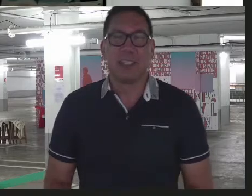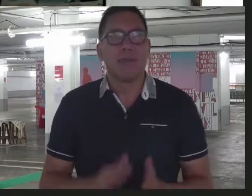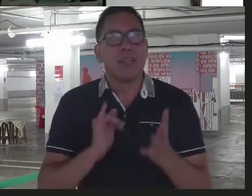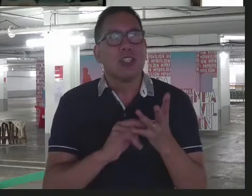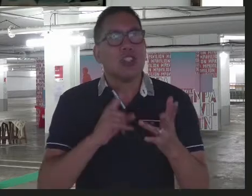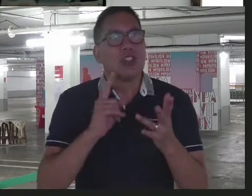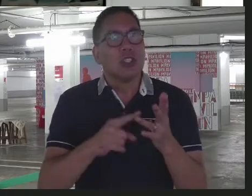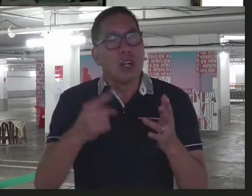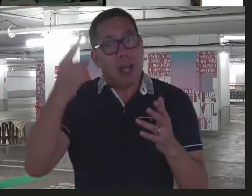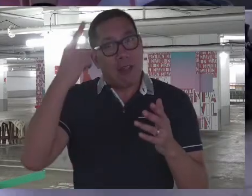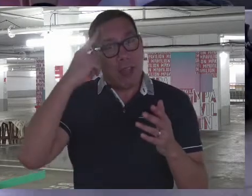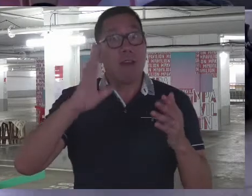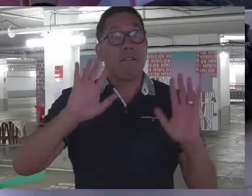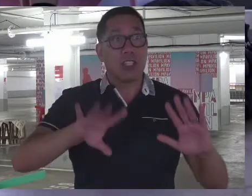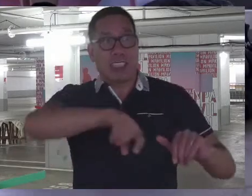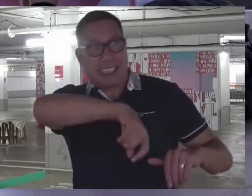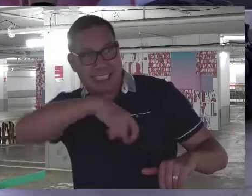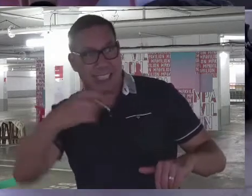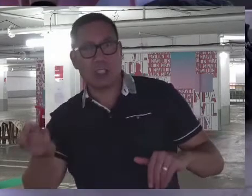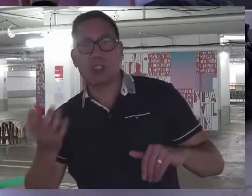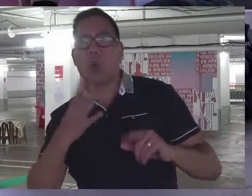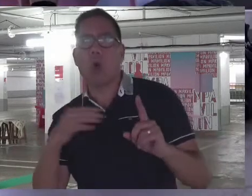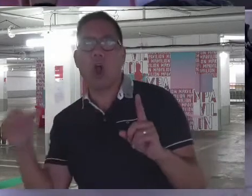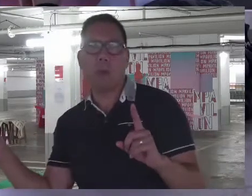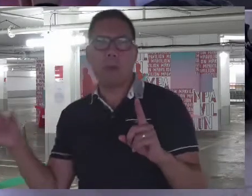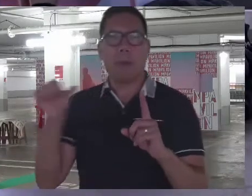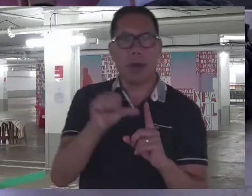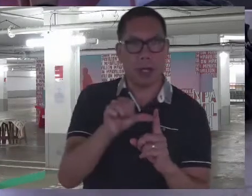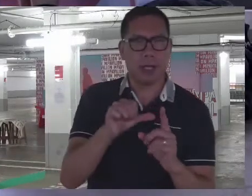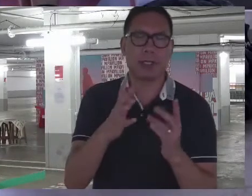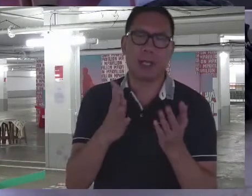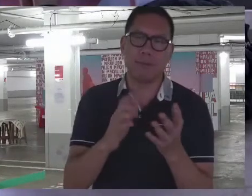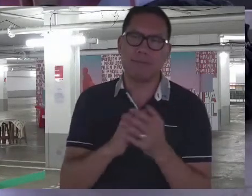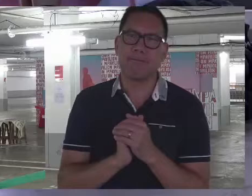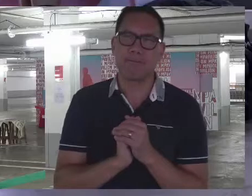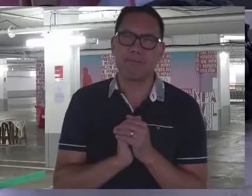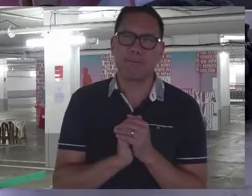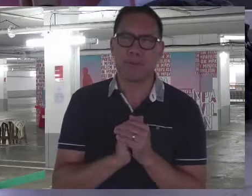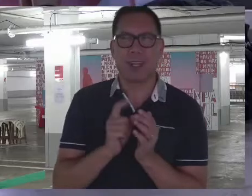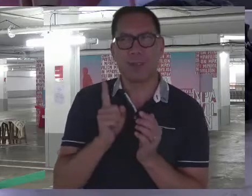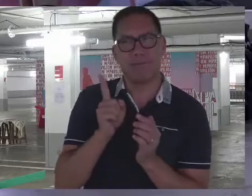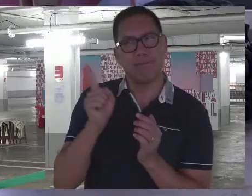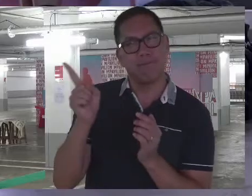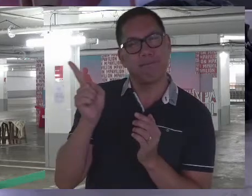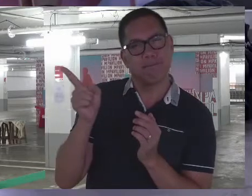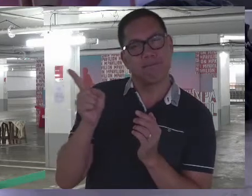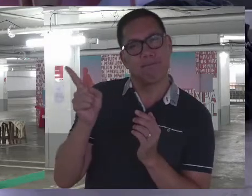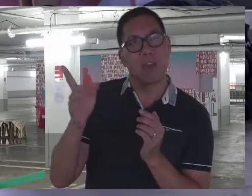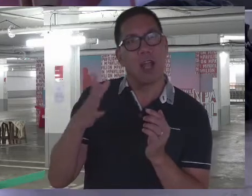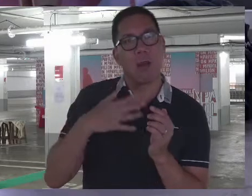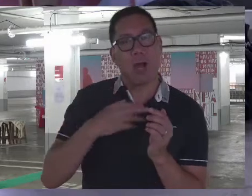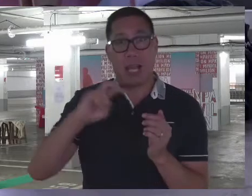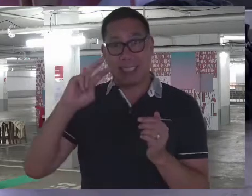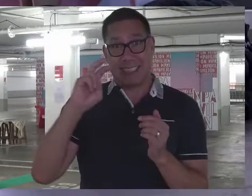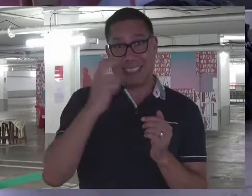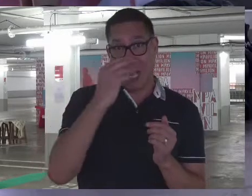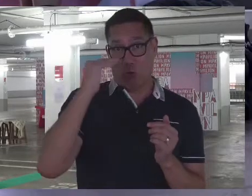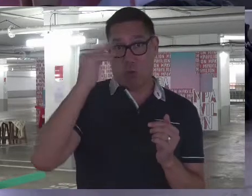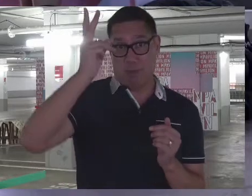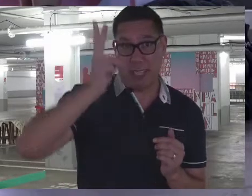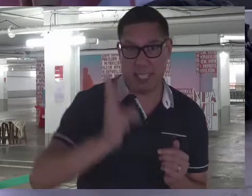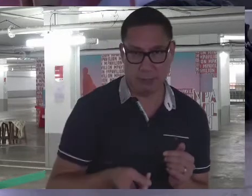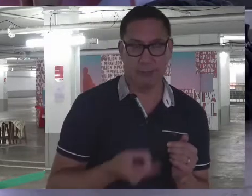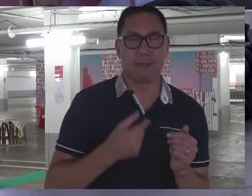So I guess after doing that, I wanted to go back and into my darkroom, and I had